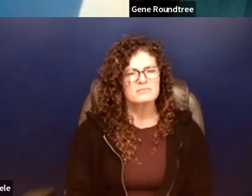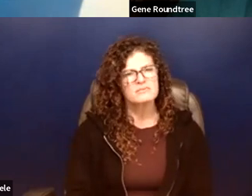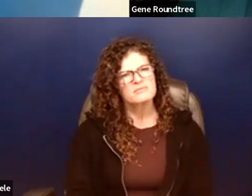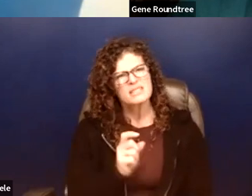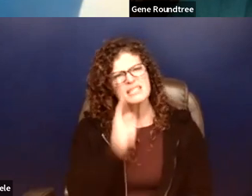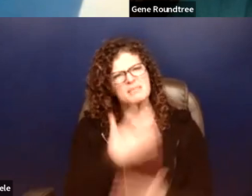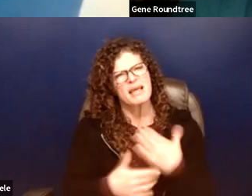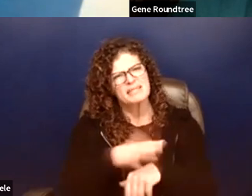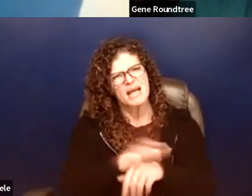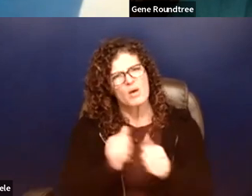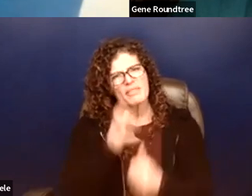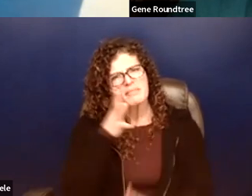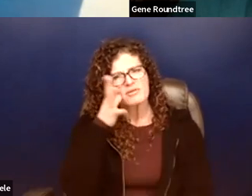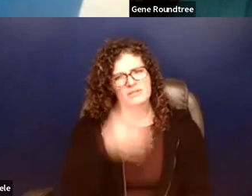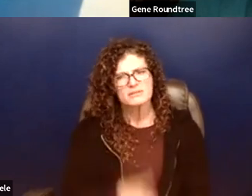well.